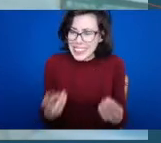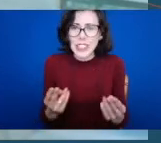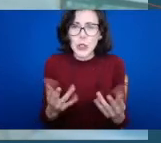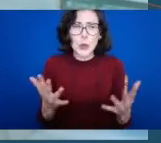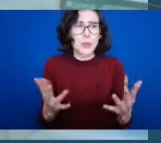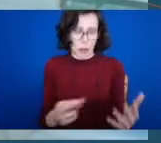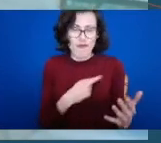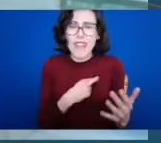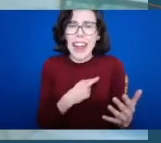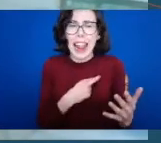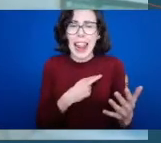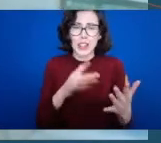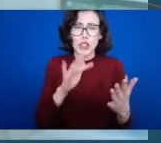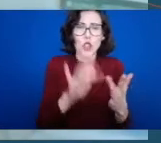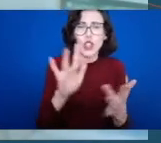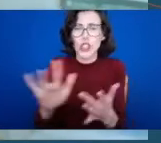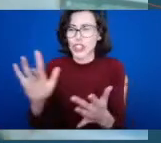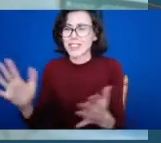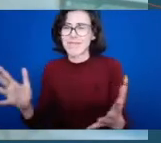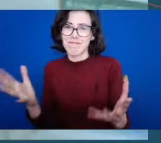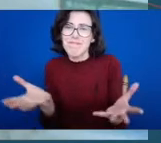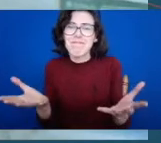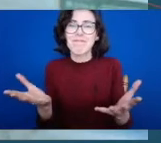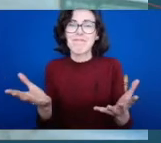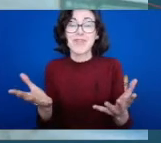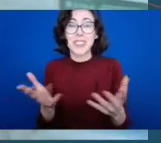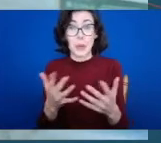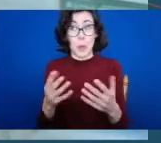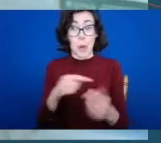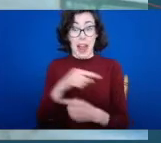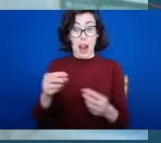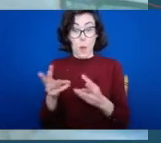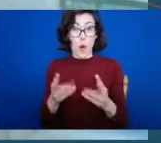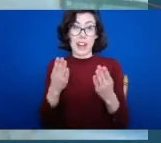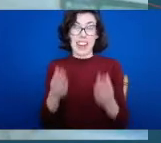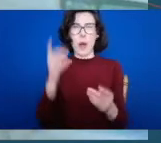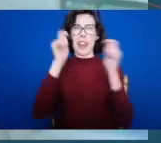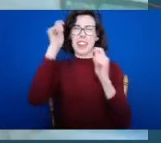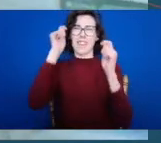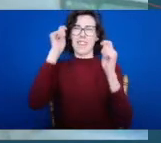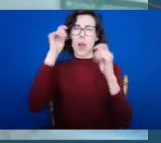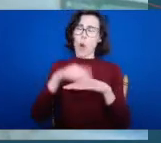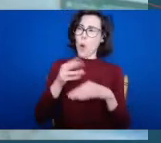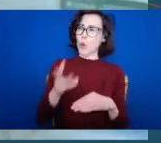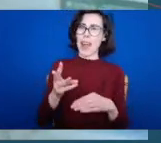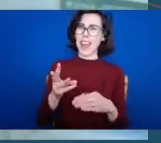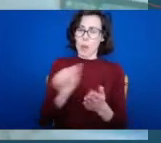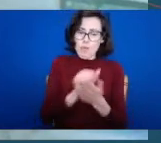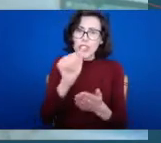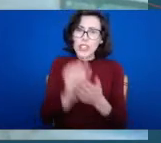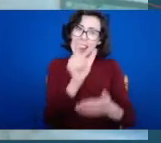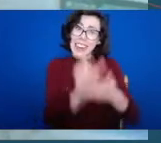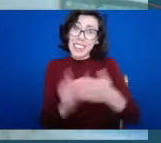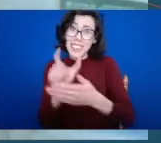to read things. And so actually, a lot of our work has actually been going back to the old school resources of printing leaflets for people, posting them in through